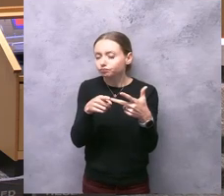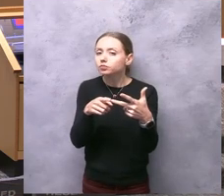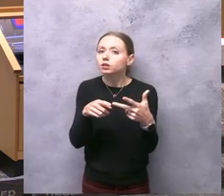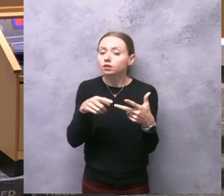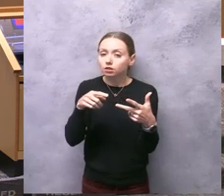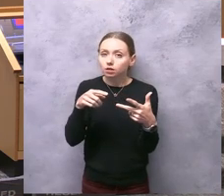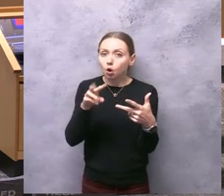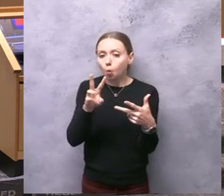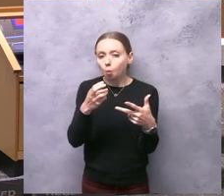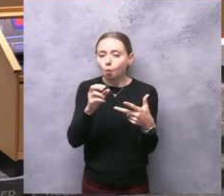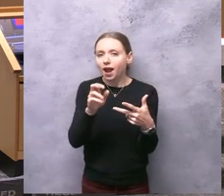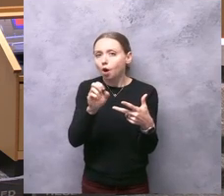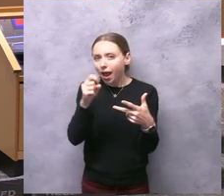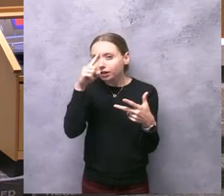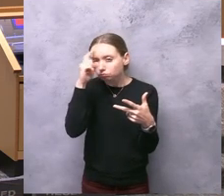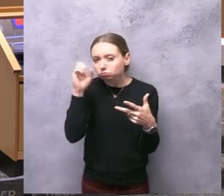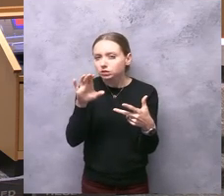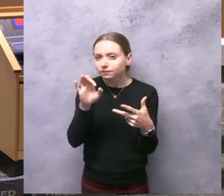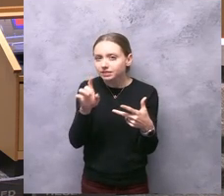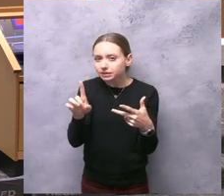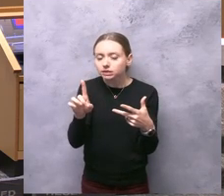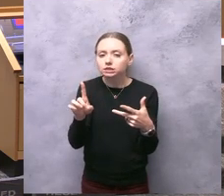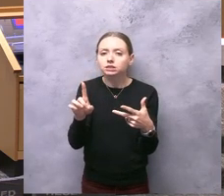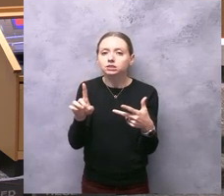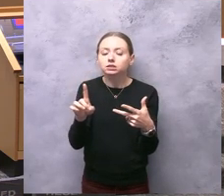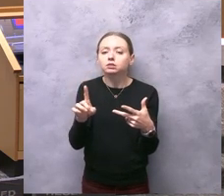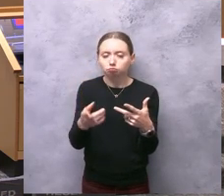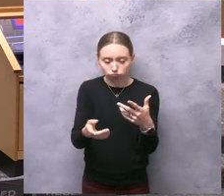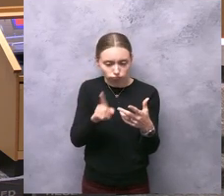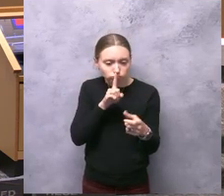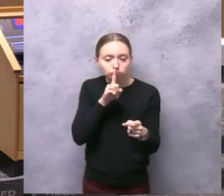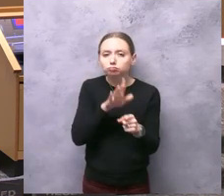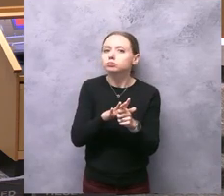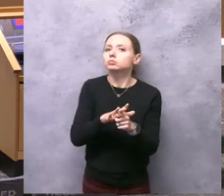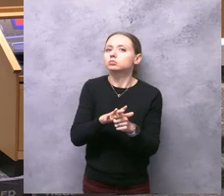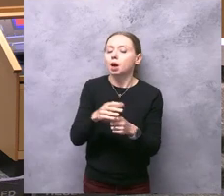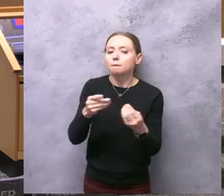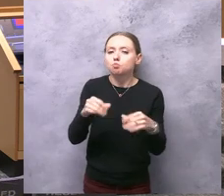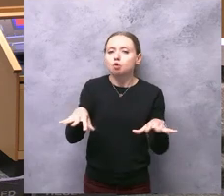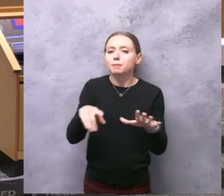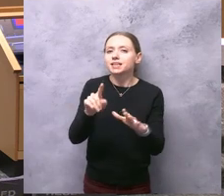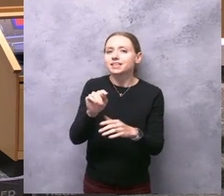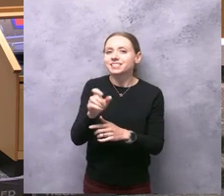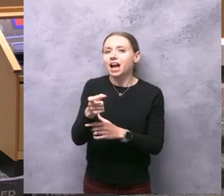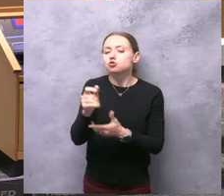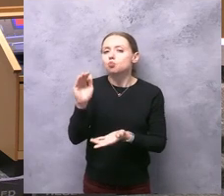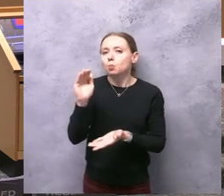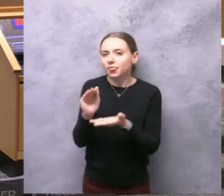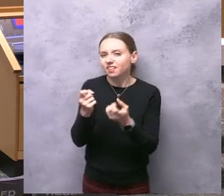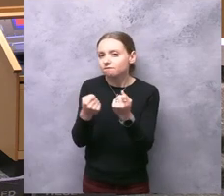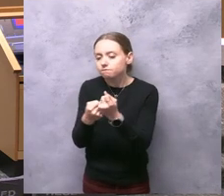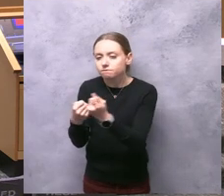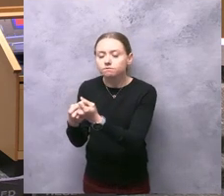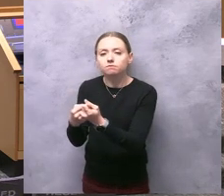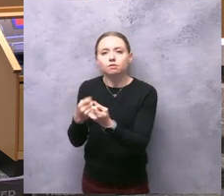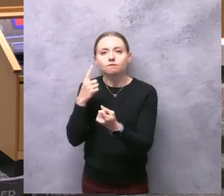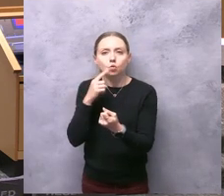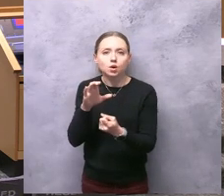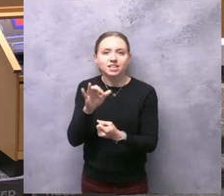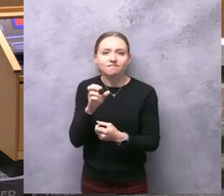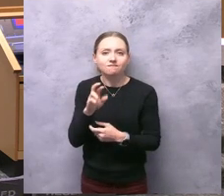clause. Whereas Cypress-Fairbanks Independent School District reaffirms its commitment to property tax relief and a local homestead exemption for Cy-Fair